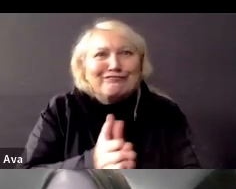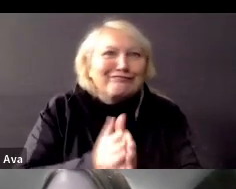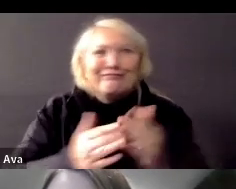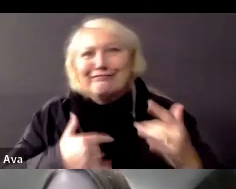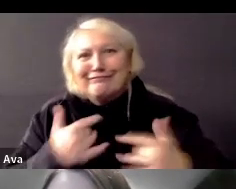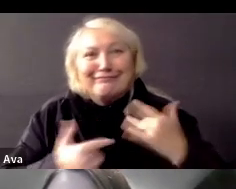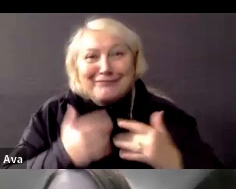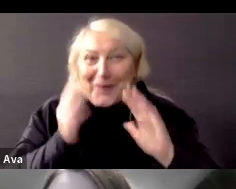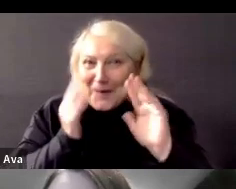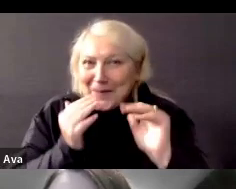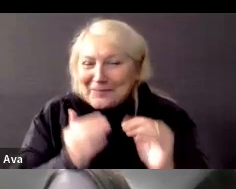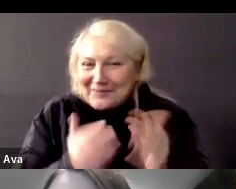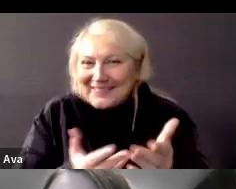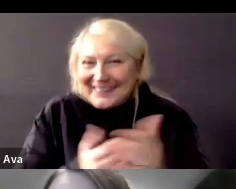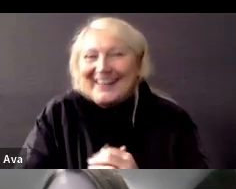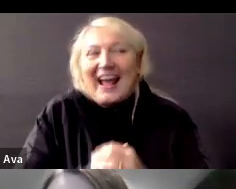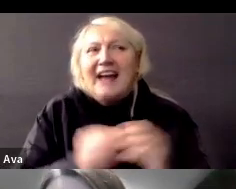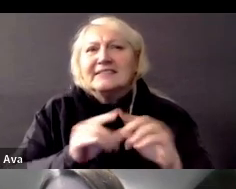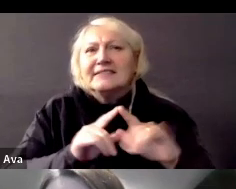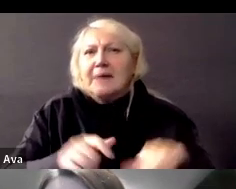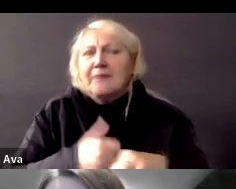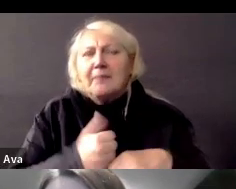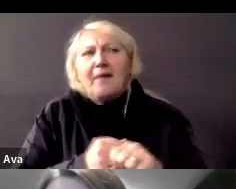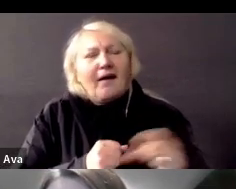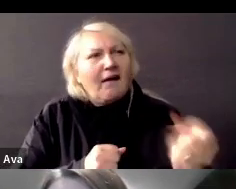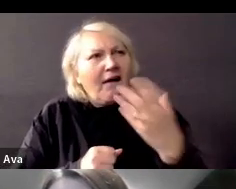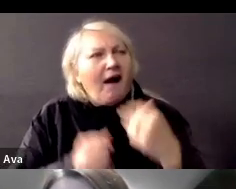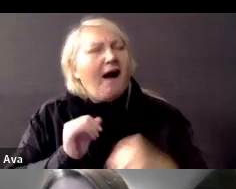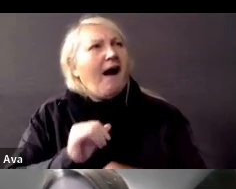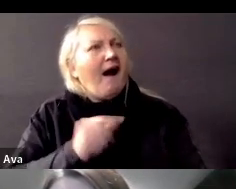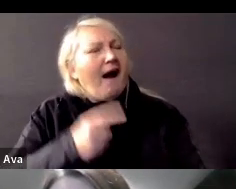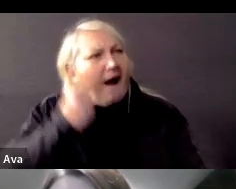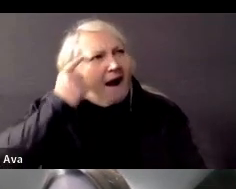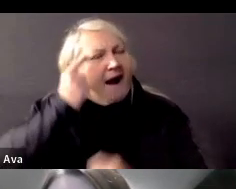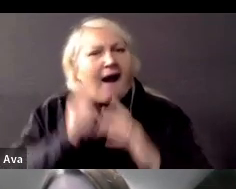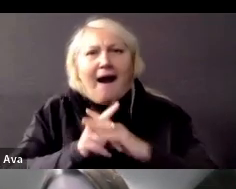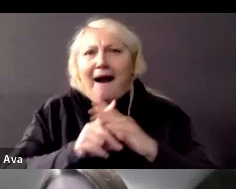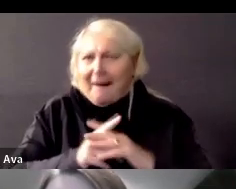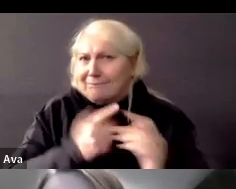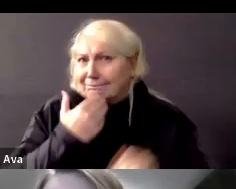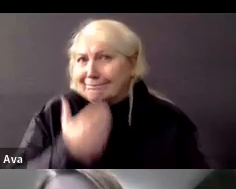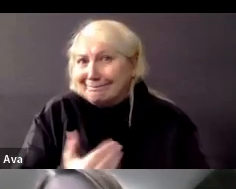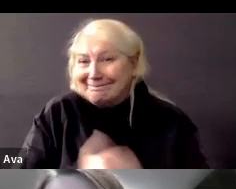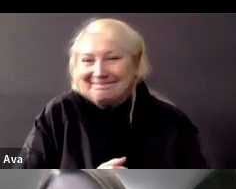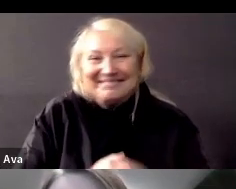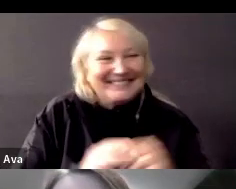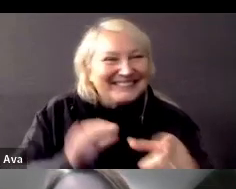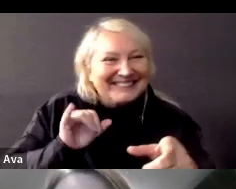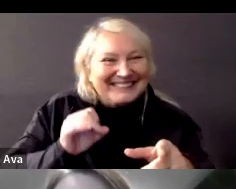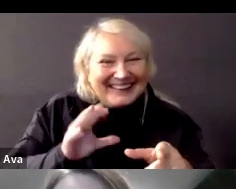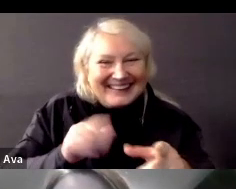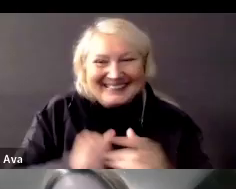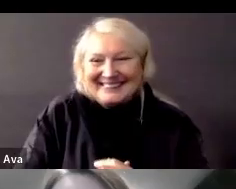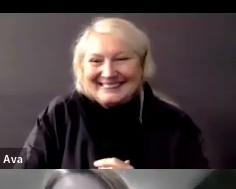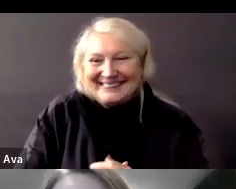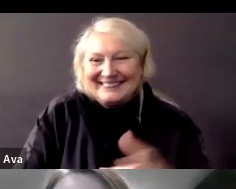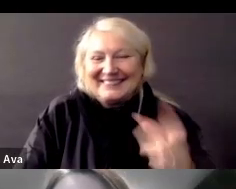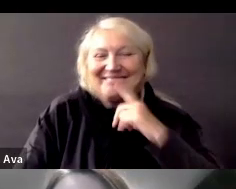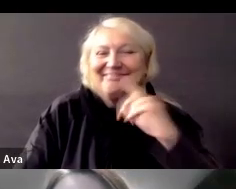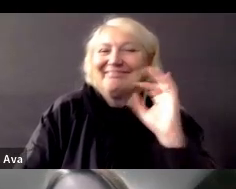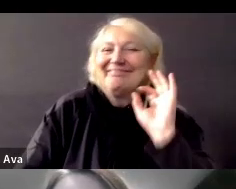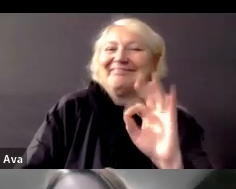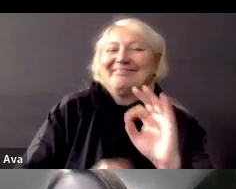and also thought-provoking for all of us. So Jessica, back to you. Thank you so much,